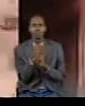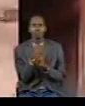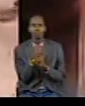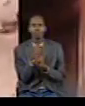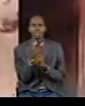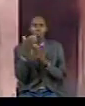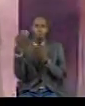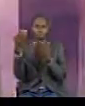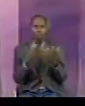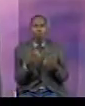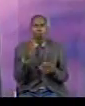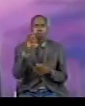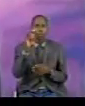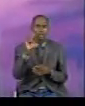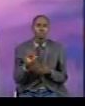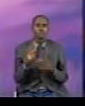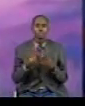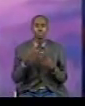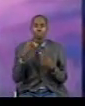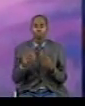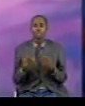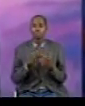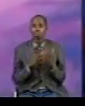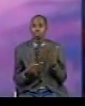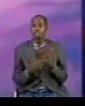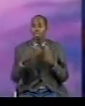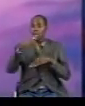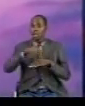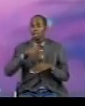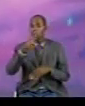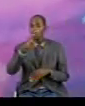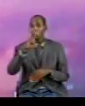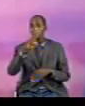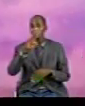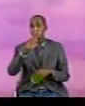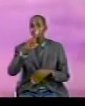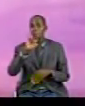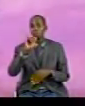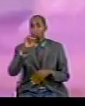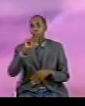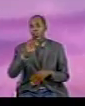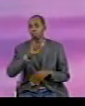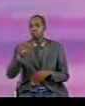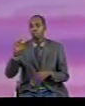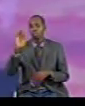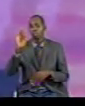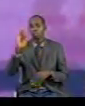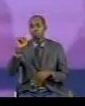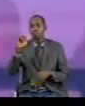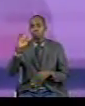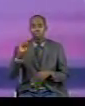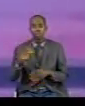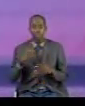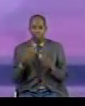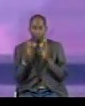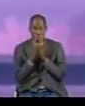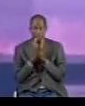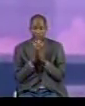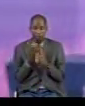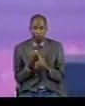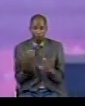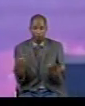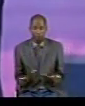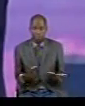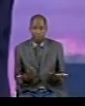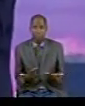crusade in Burkina Faso, another country, and the prayer went forth from here, from the Alpha location,